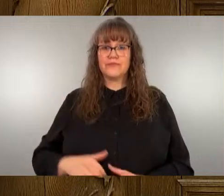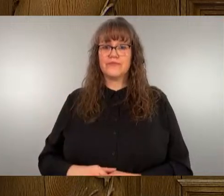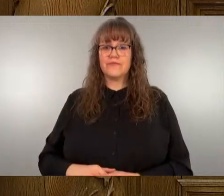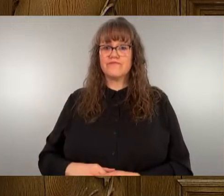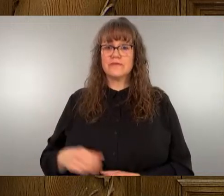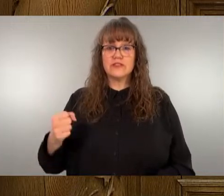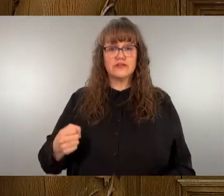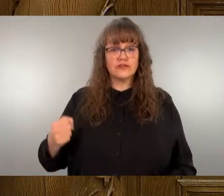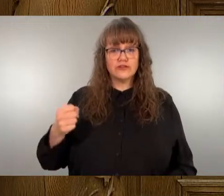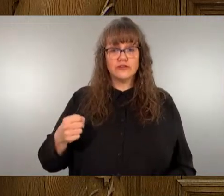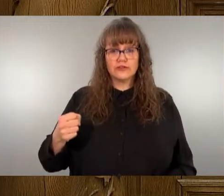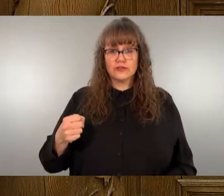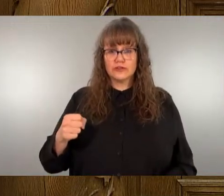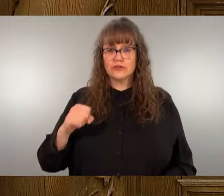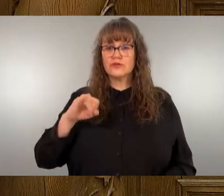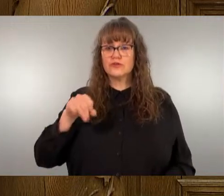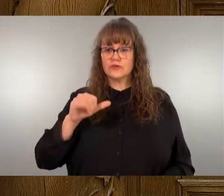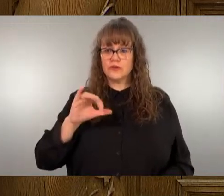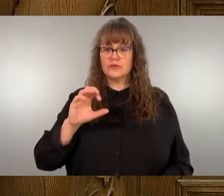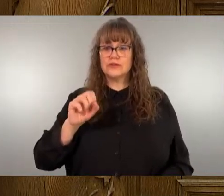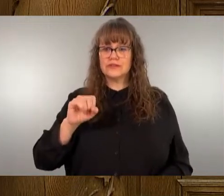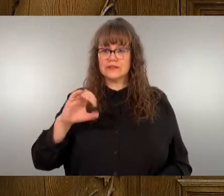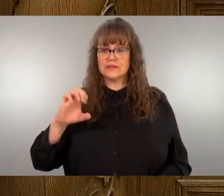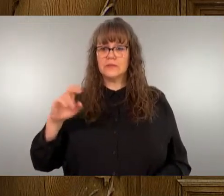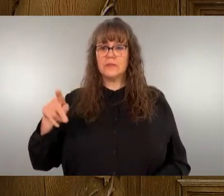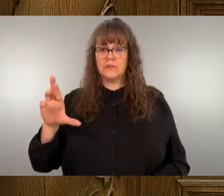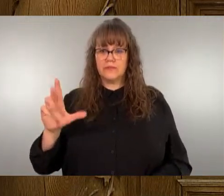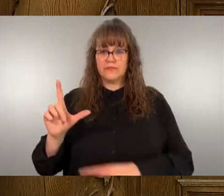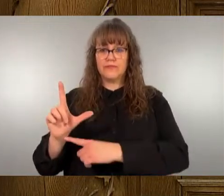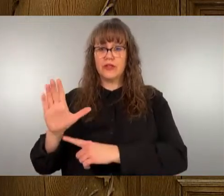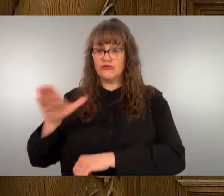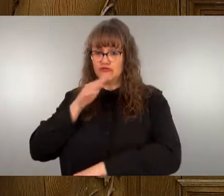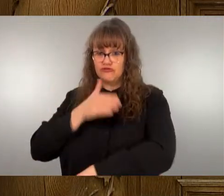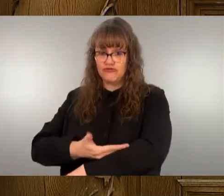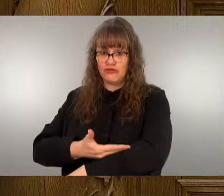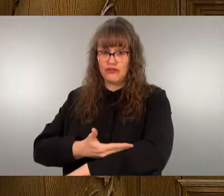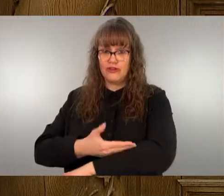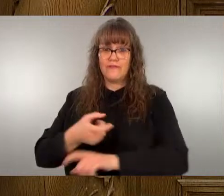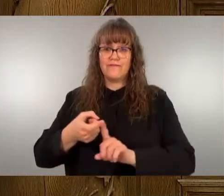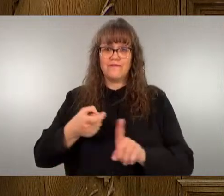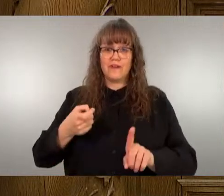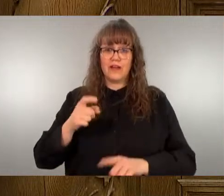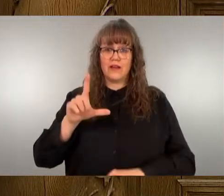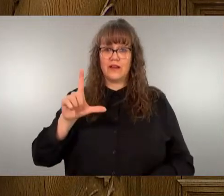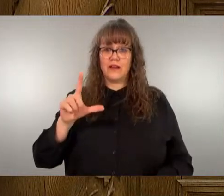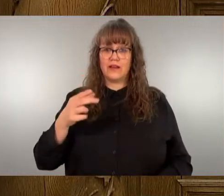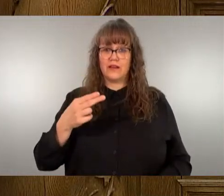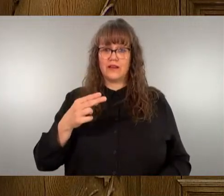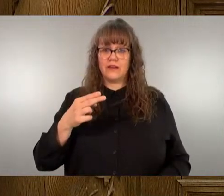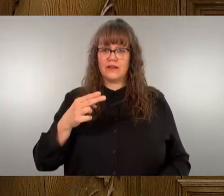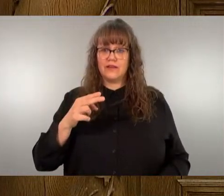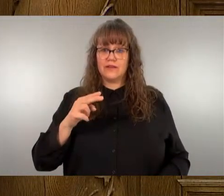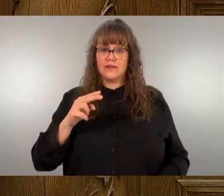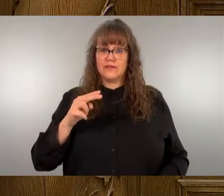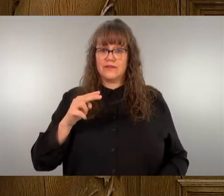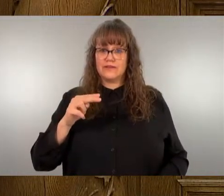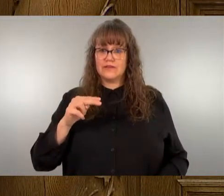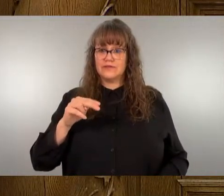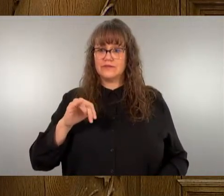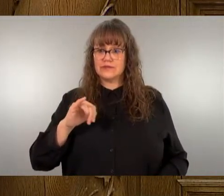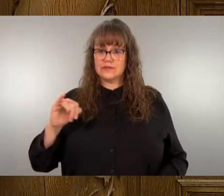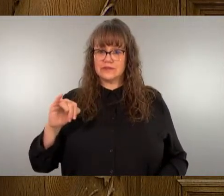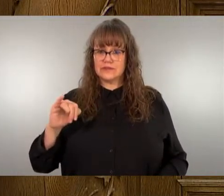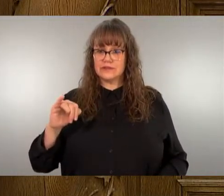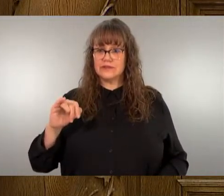of Klekley-Dene First Nation. We mourn Nilo Edwards, the first Executive Director